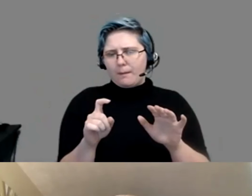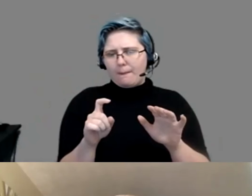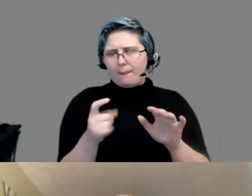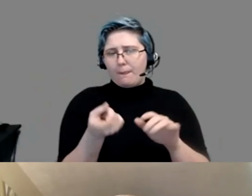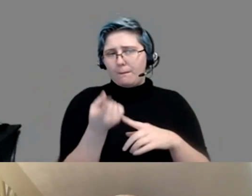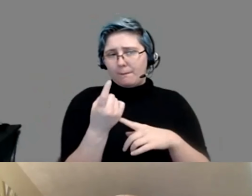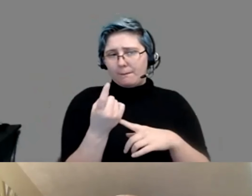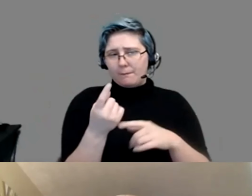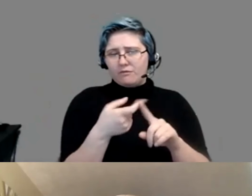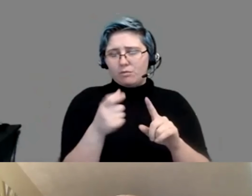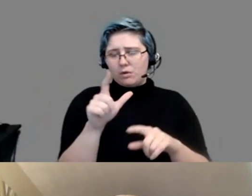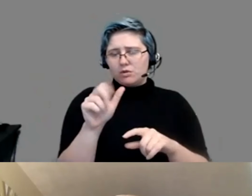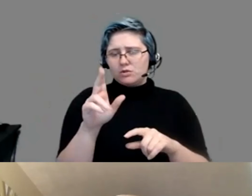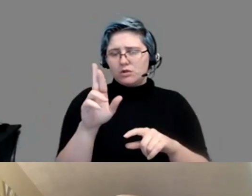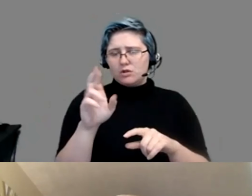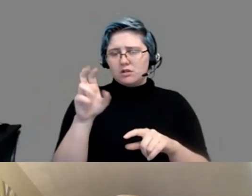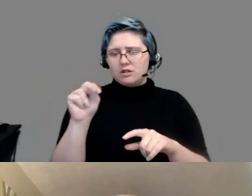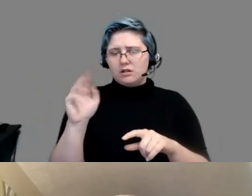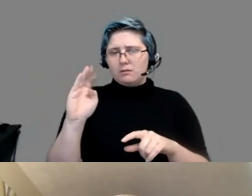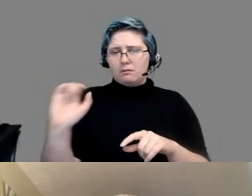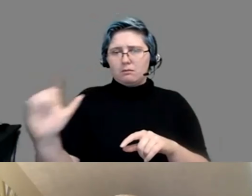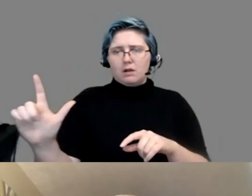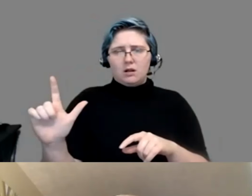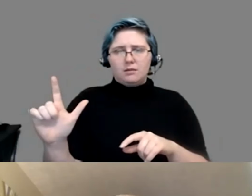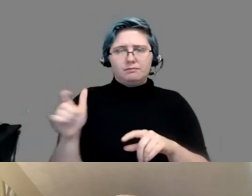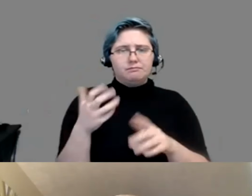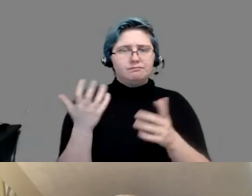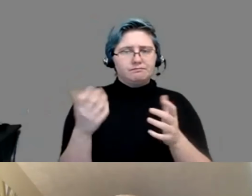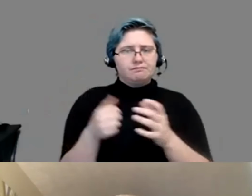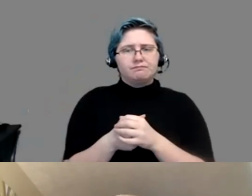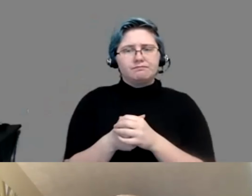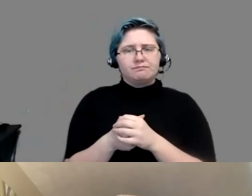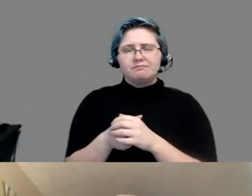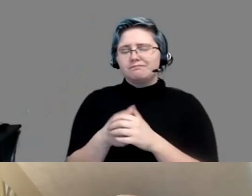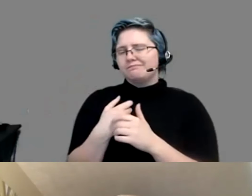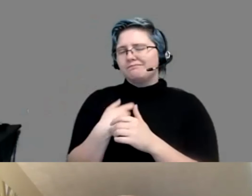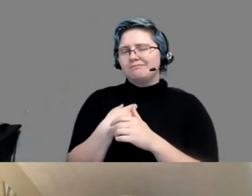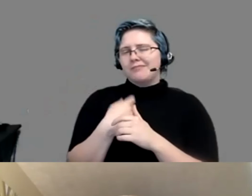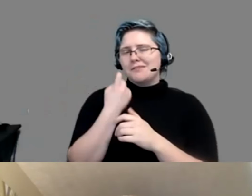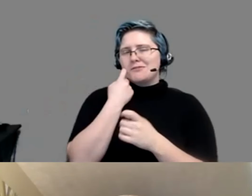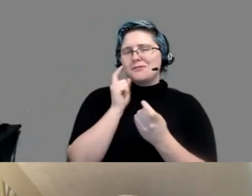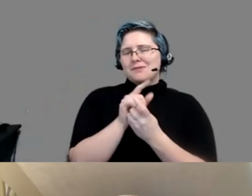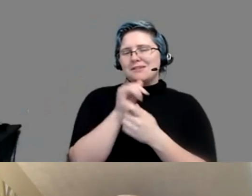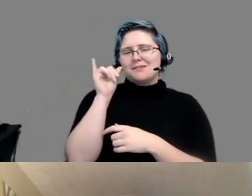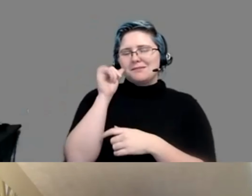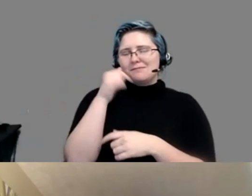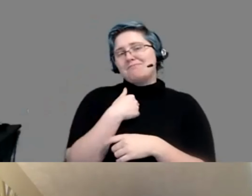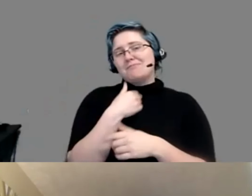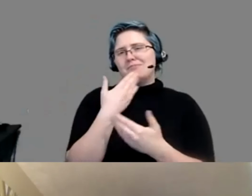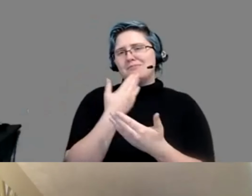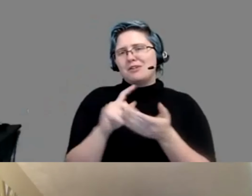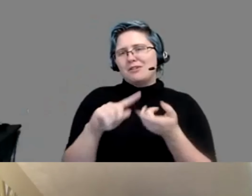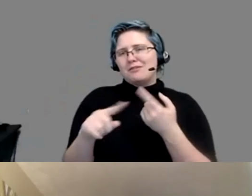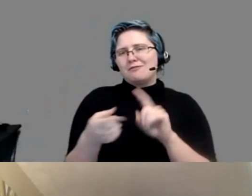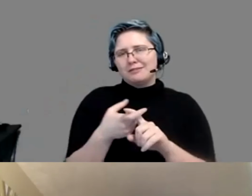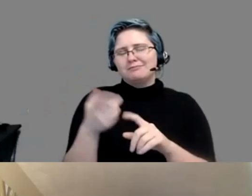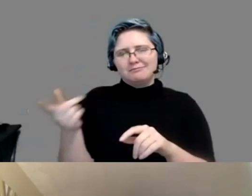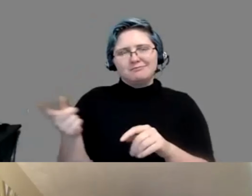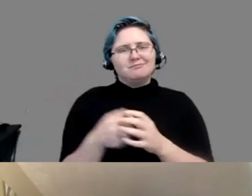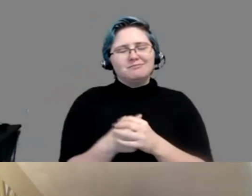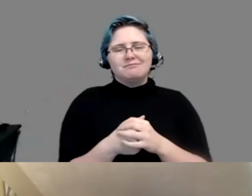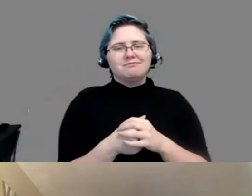1 comes from Lauren Ball, who I just happened to meet yesterday, a good friend of Mr. Tanner's.